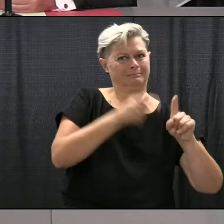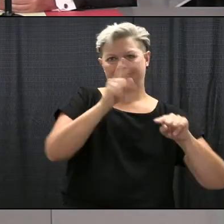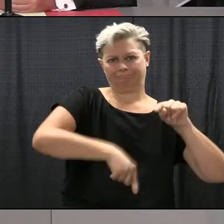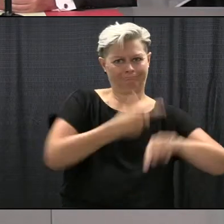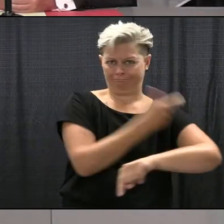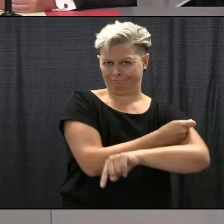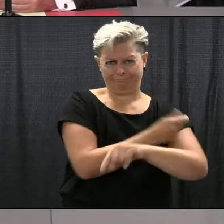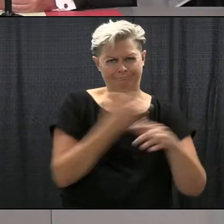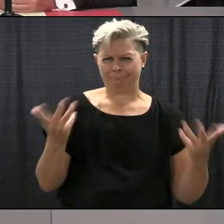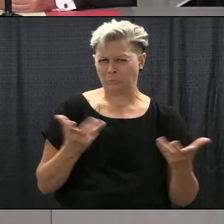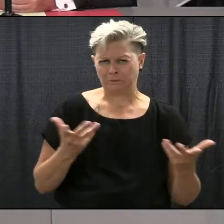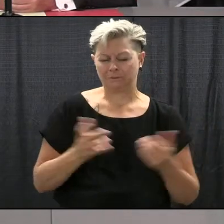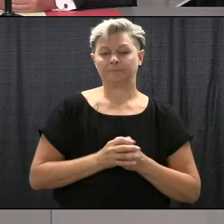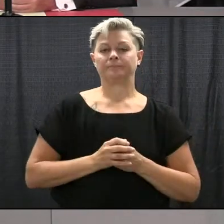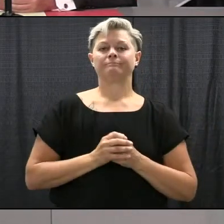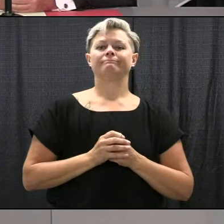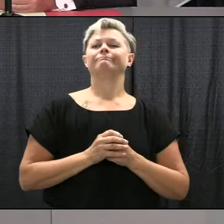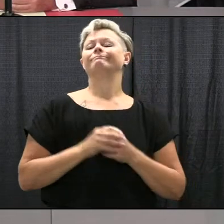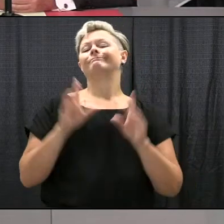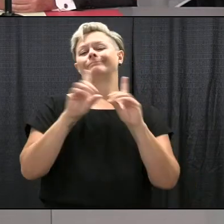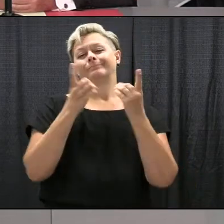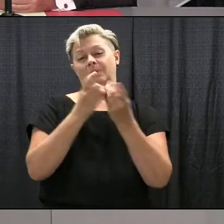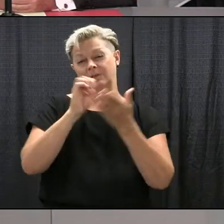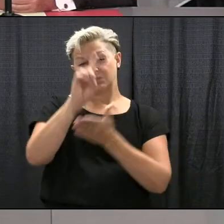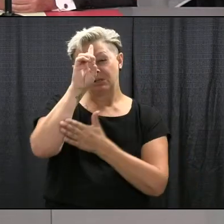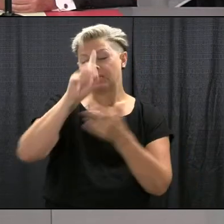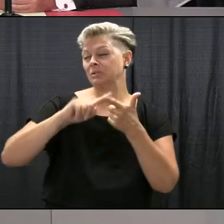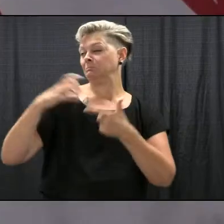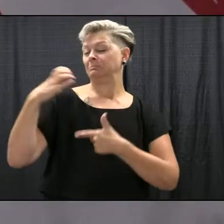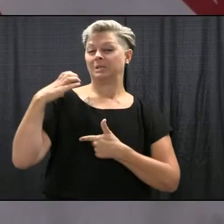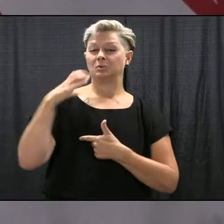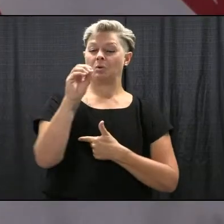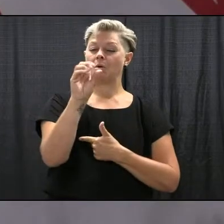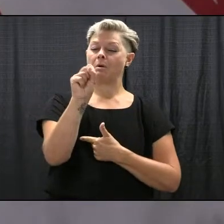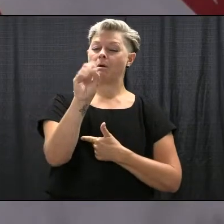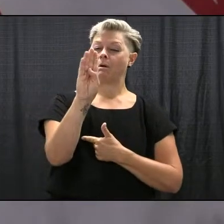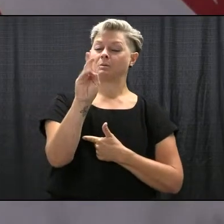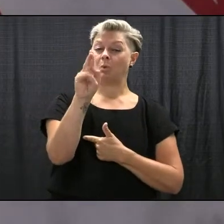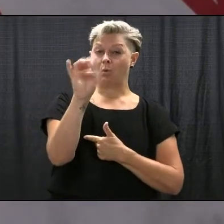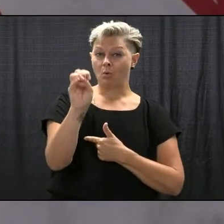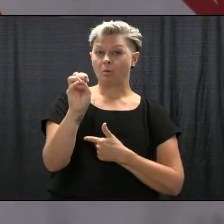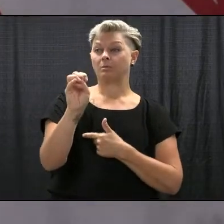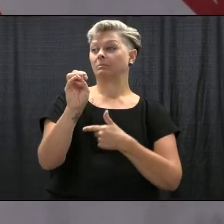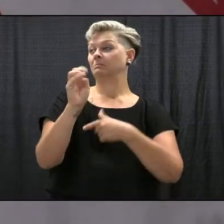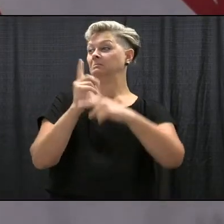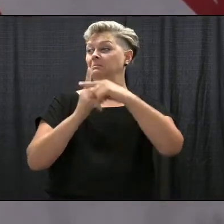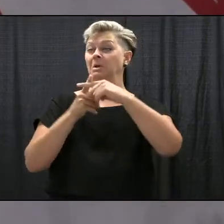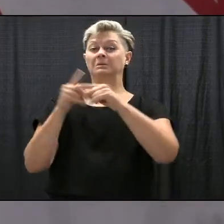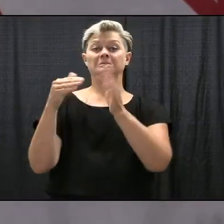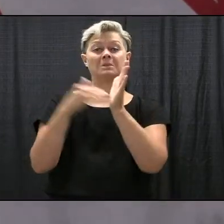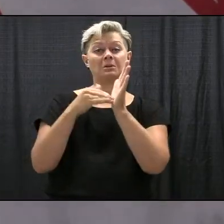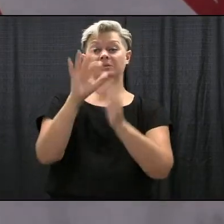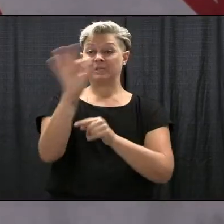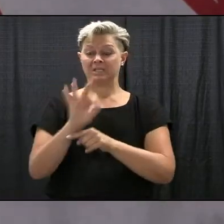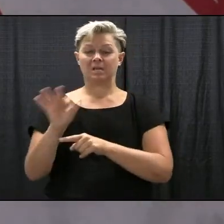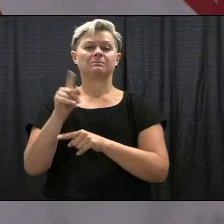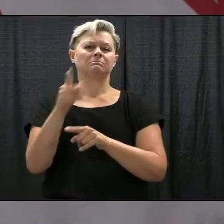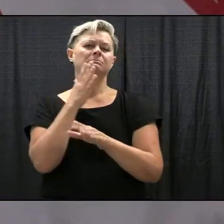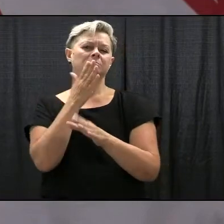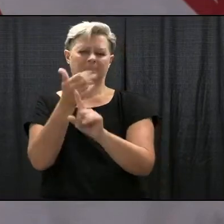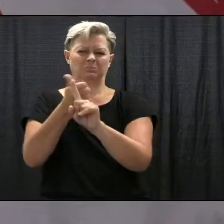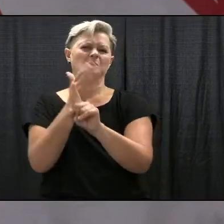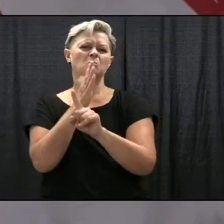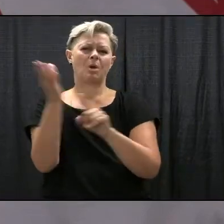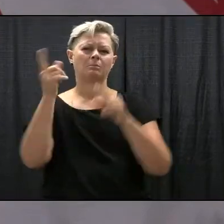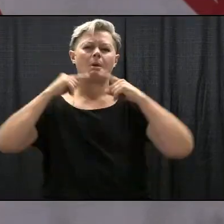I think the Department of Education and Minister Osborne will, in conjunction with Dr. Fitzgerald's team, announce the back-to-school plan